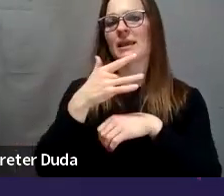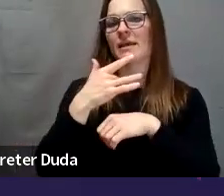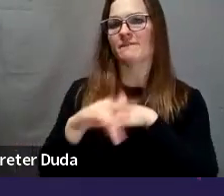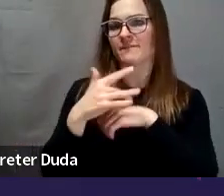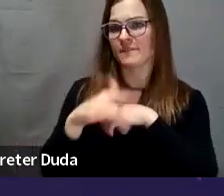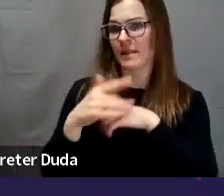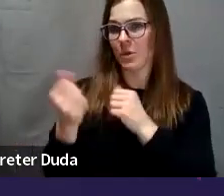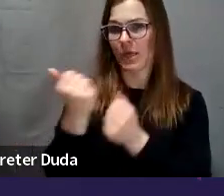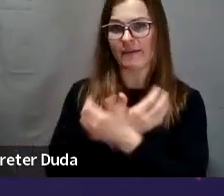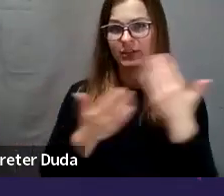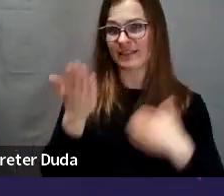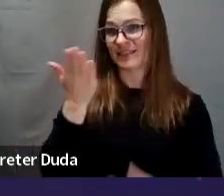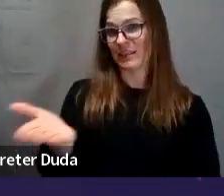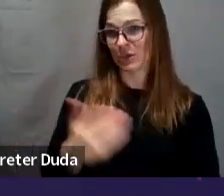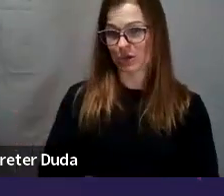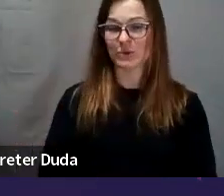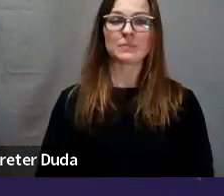that we showed today,